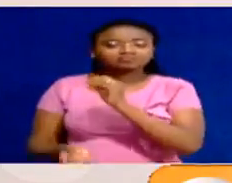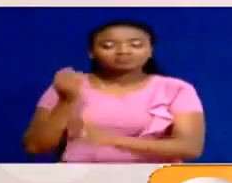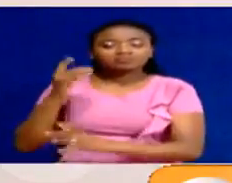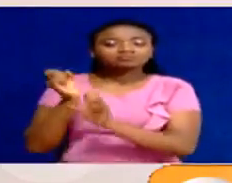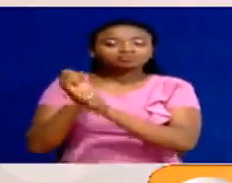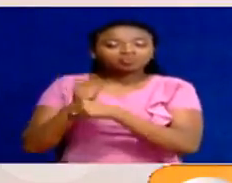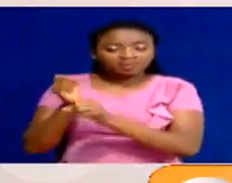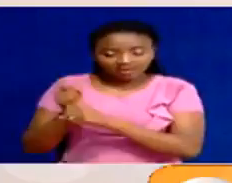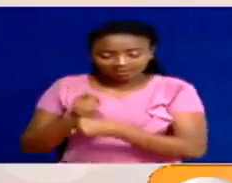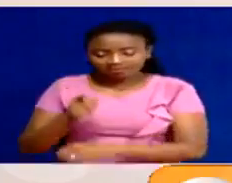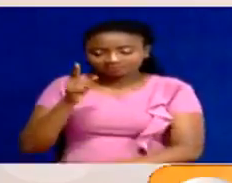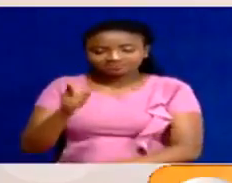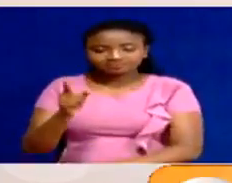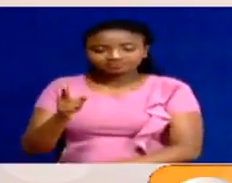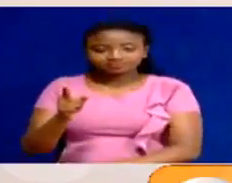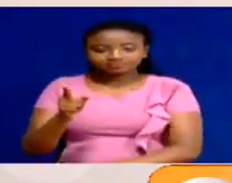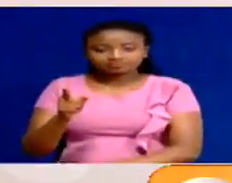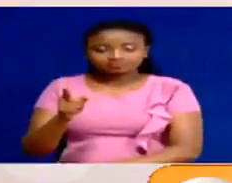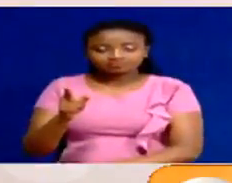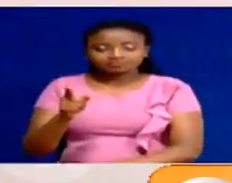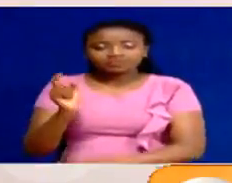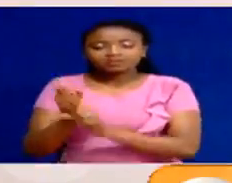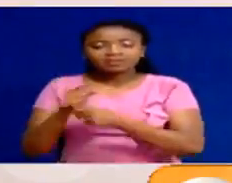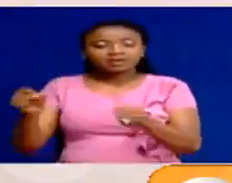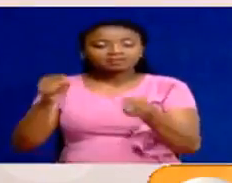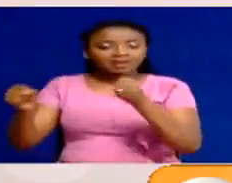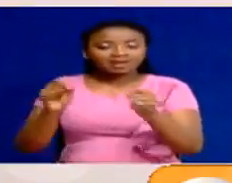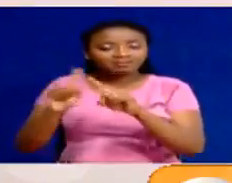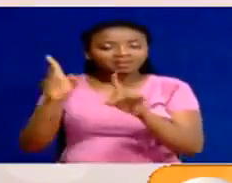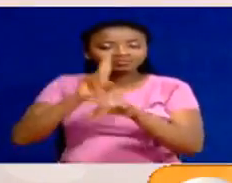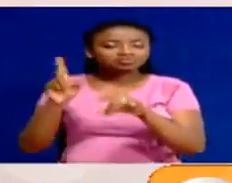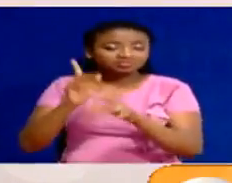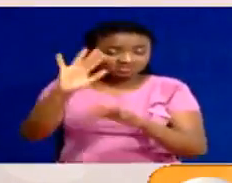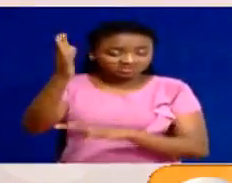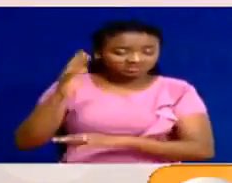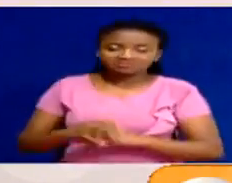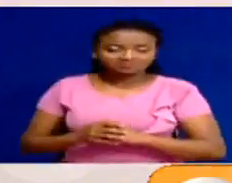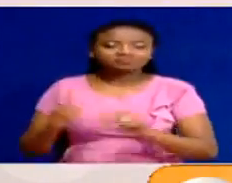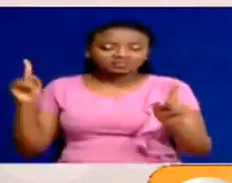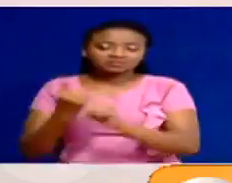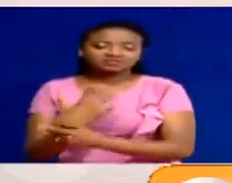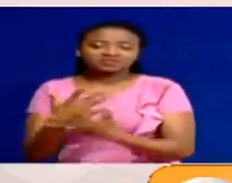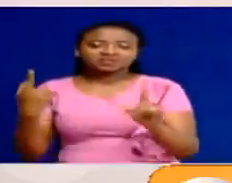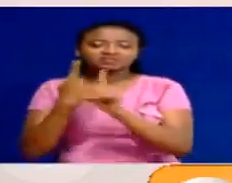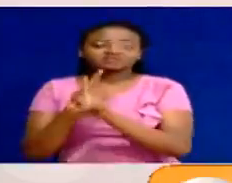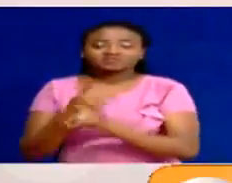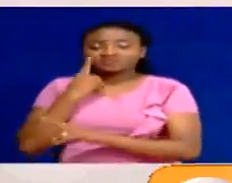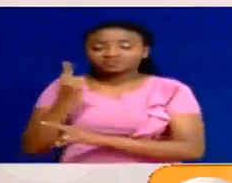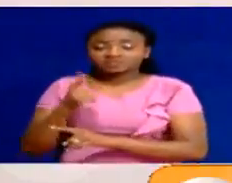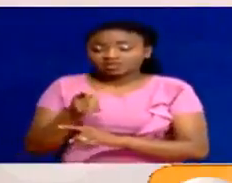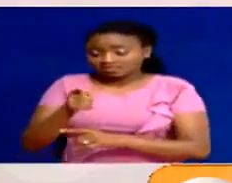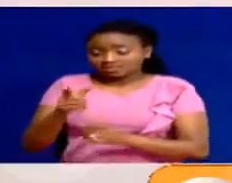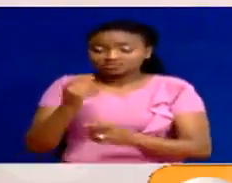support of the Kenya Paraplegic Organization. And as Brian Mutai reports, this initiative has had a